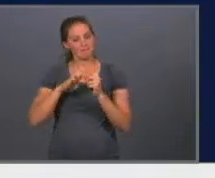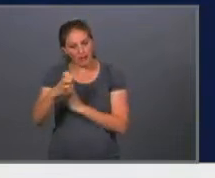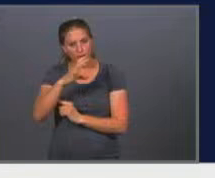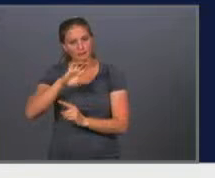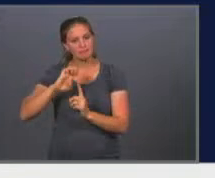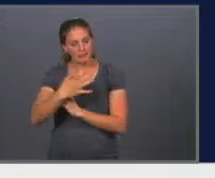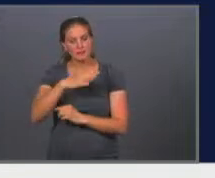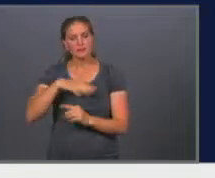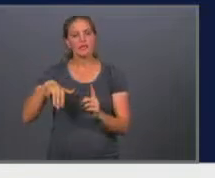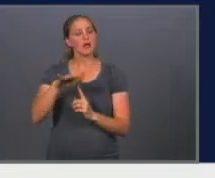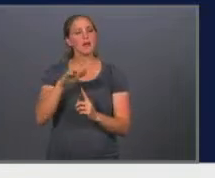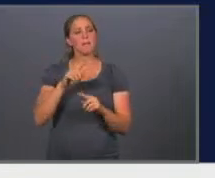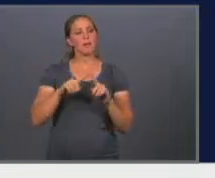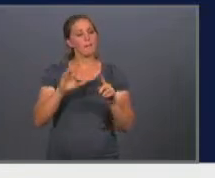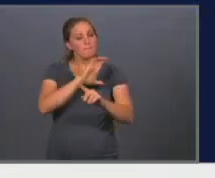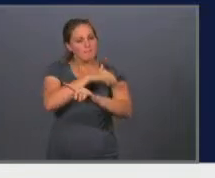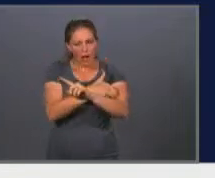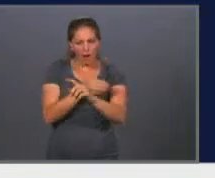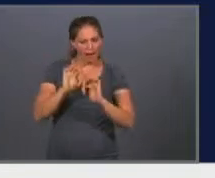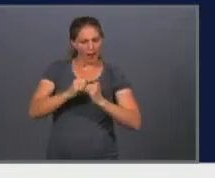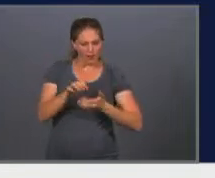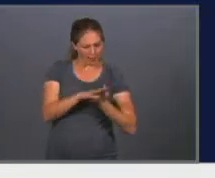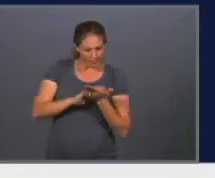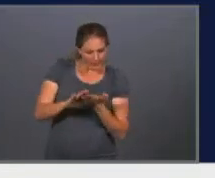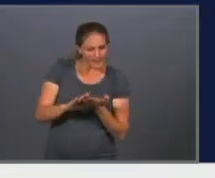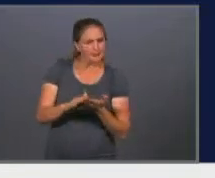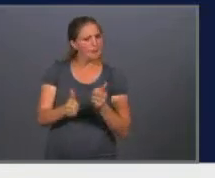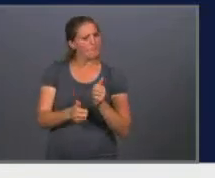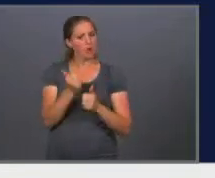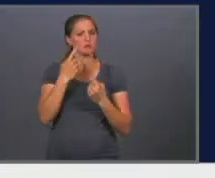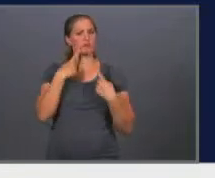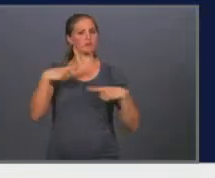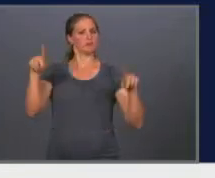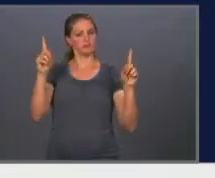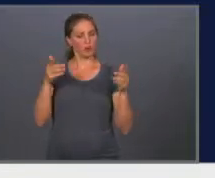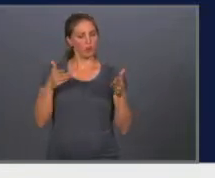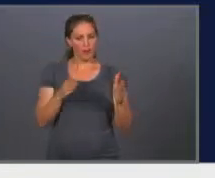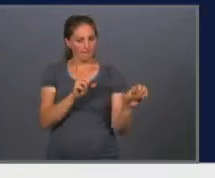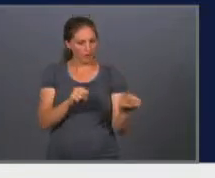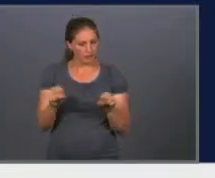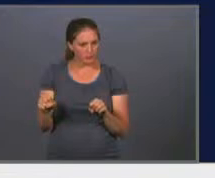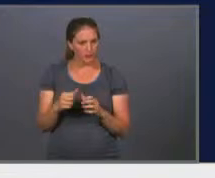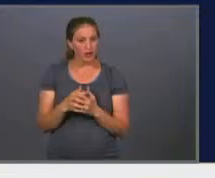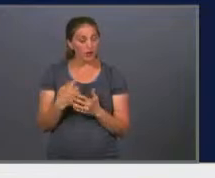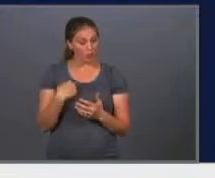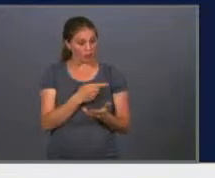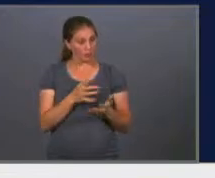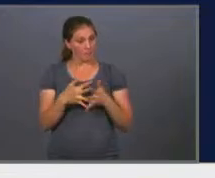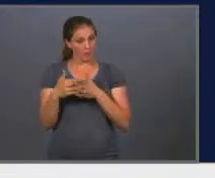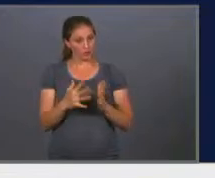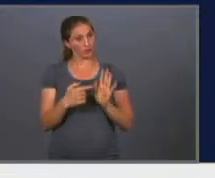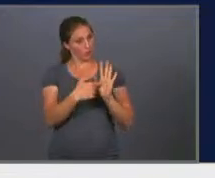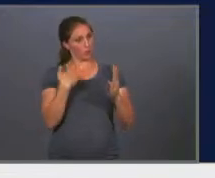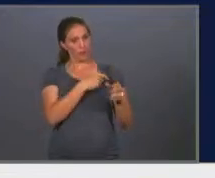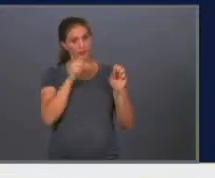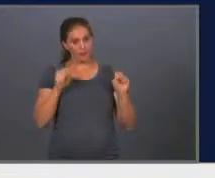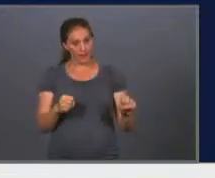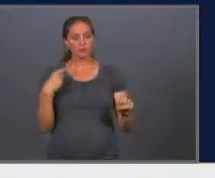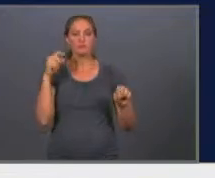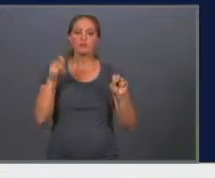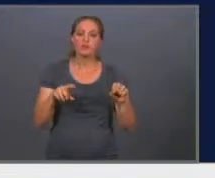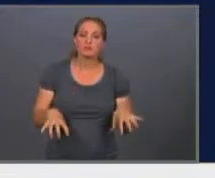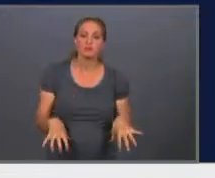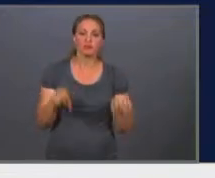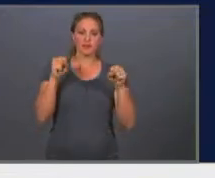the cleanest, most effective way possible, and Americans can do that. We've shown over the past decades that we're willing and we're able to do that, and we need to embrace that more. And